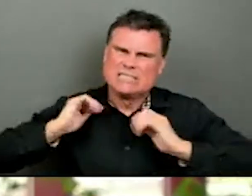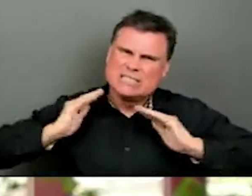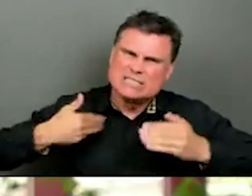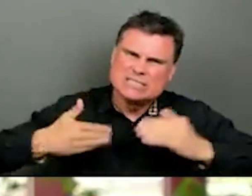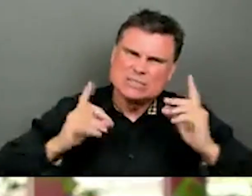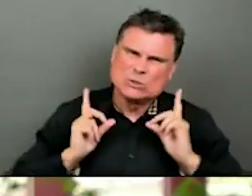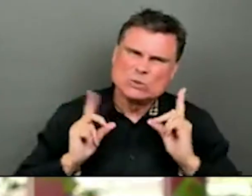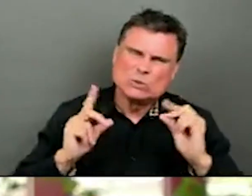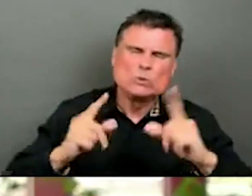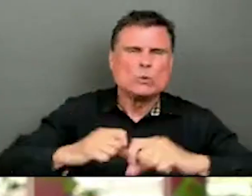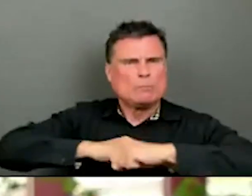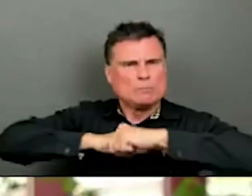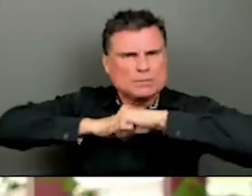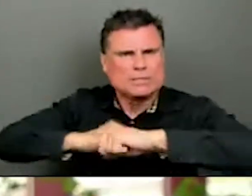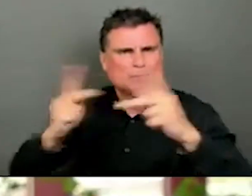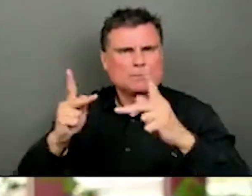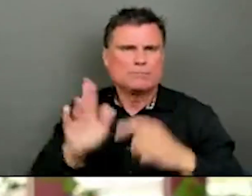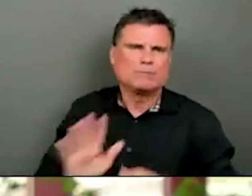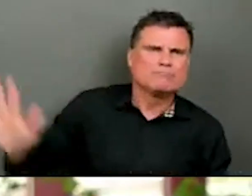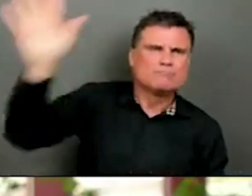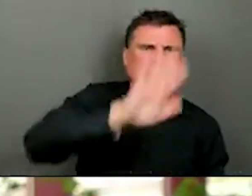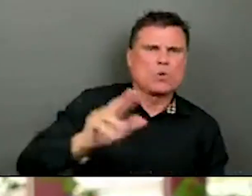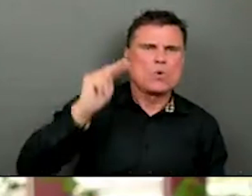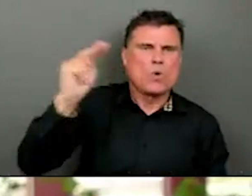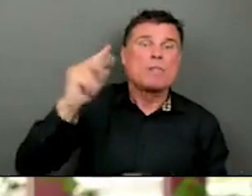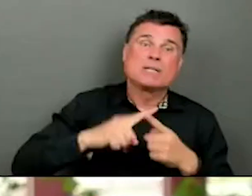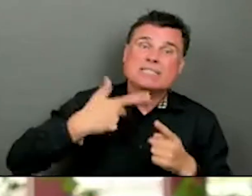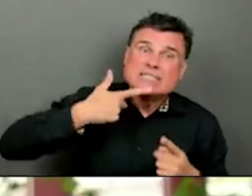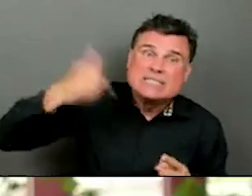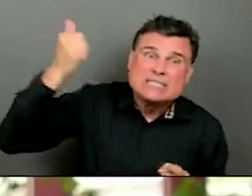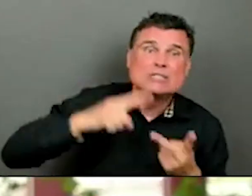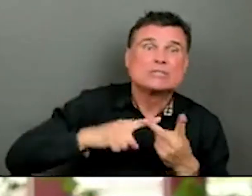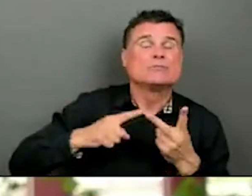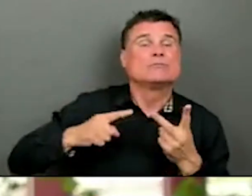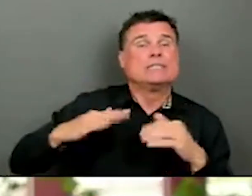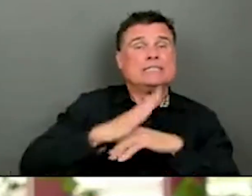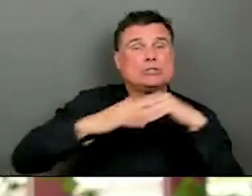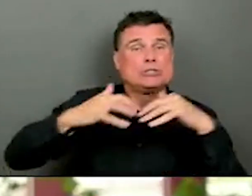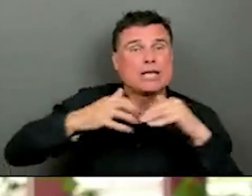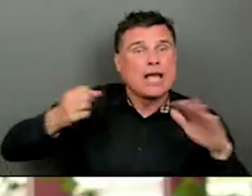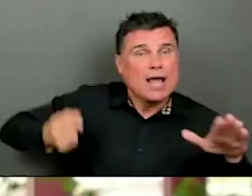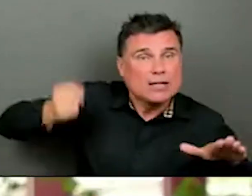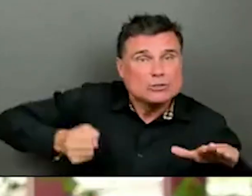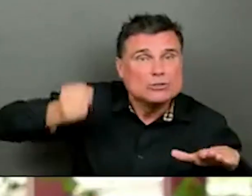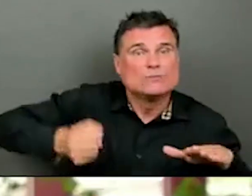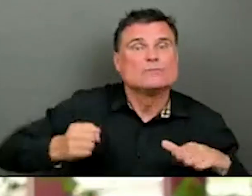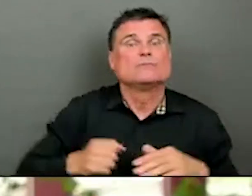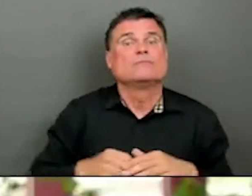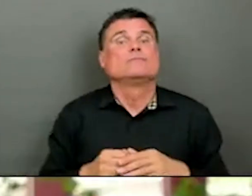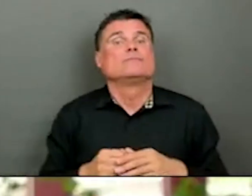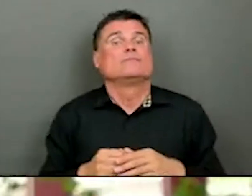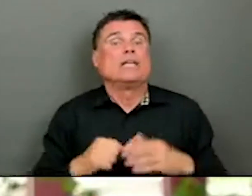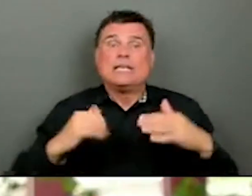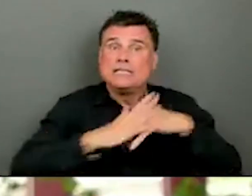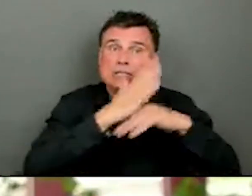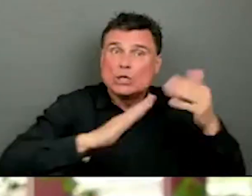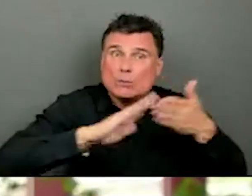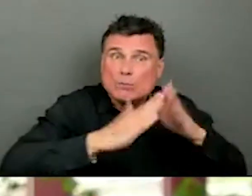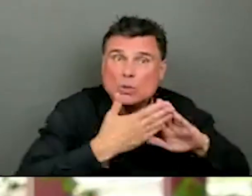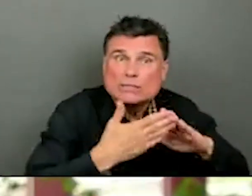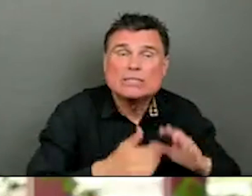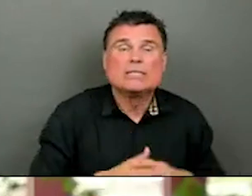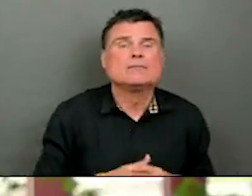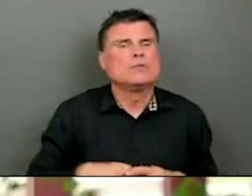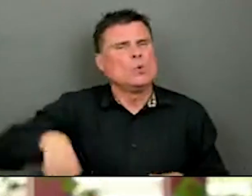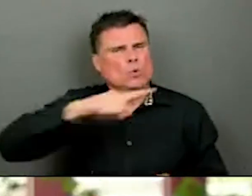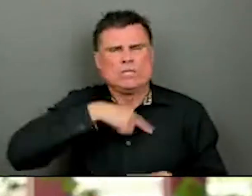risk, particularly our seniors and elders in communities, in First Nations communities, to support isolation